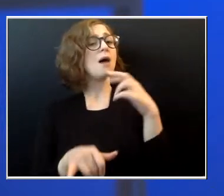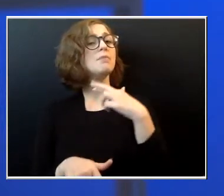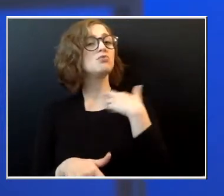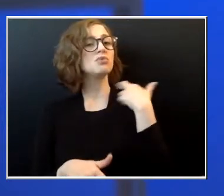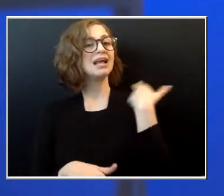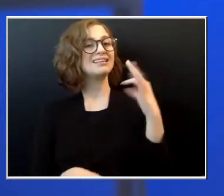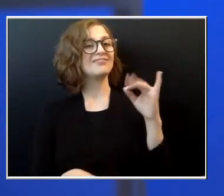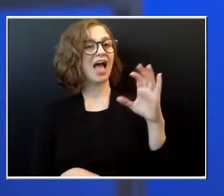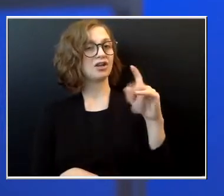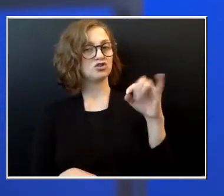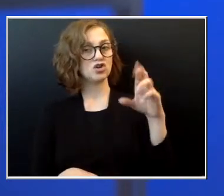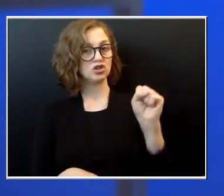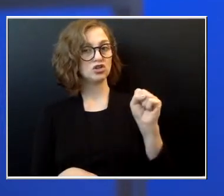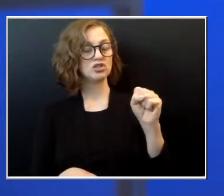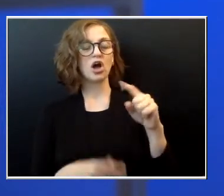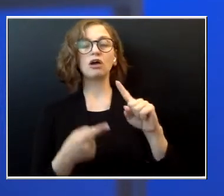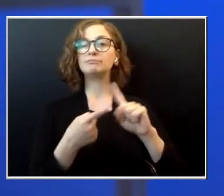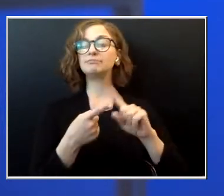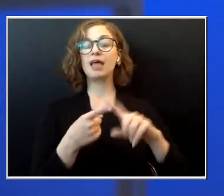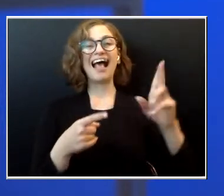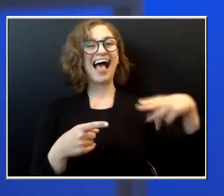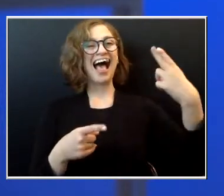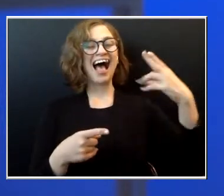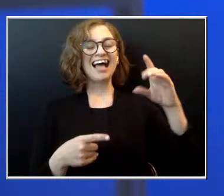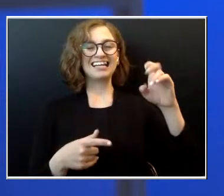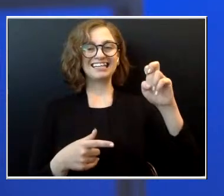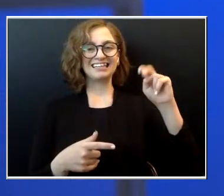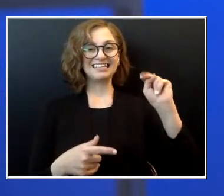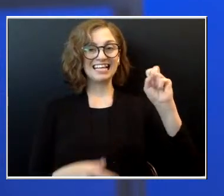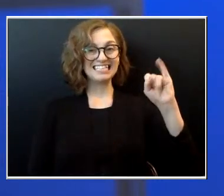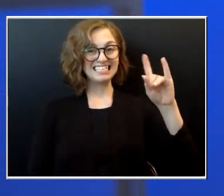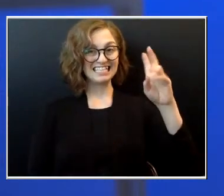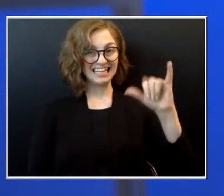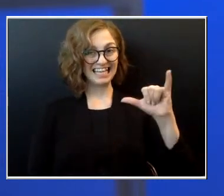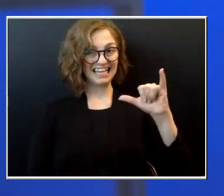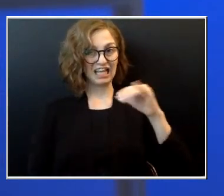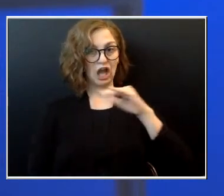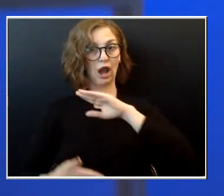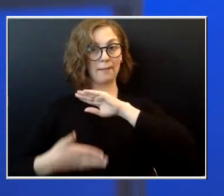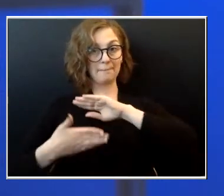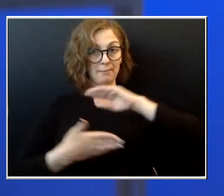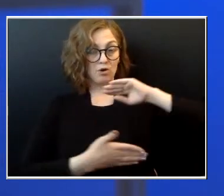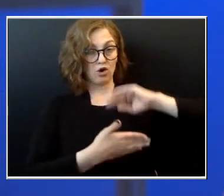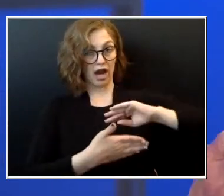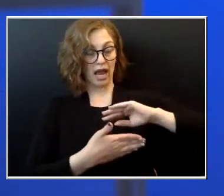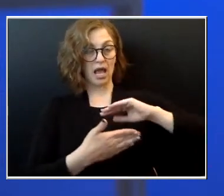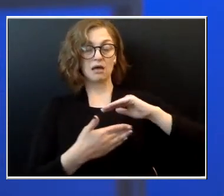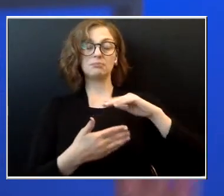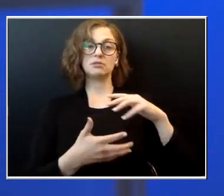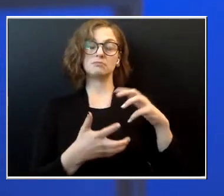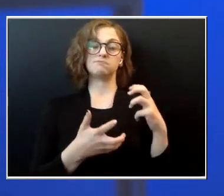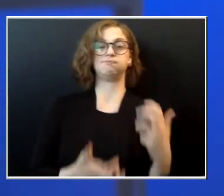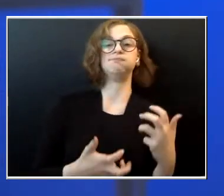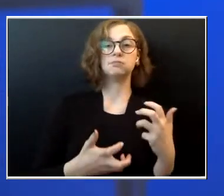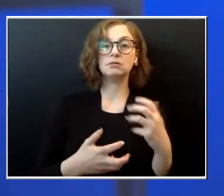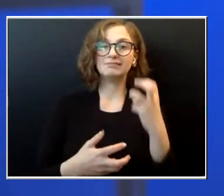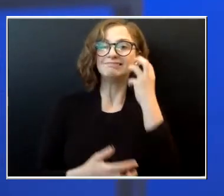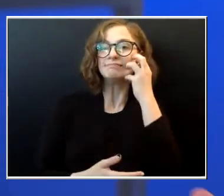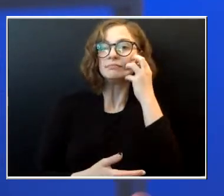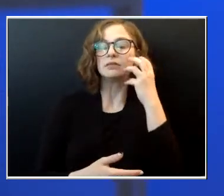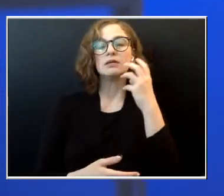high density on a mammogram, which should be reported on the mammogram that every woman should